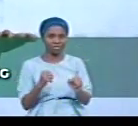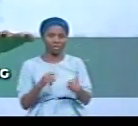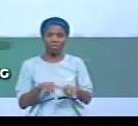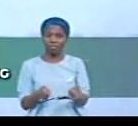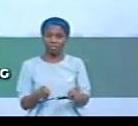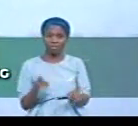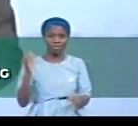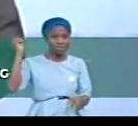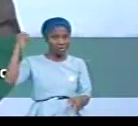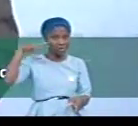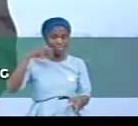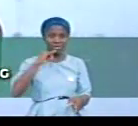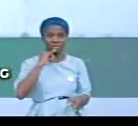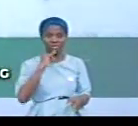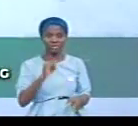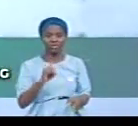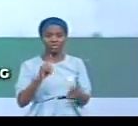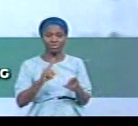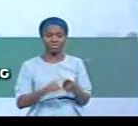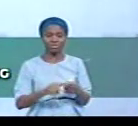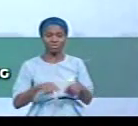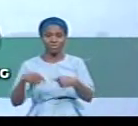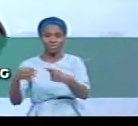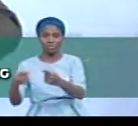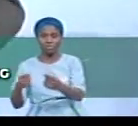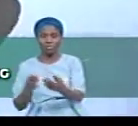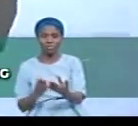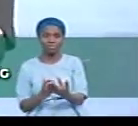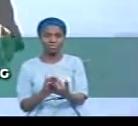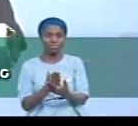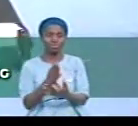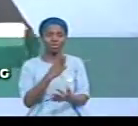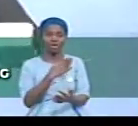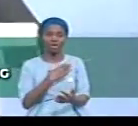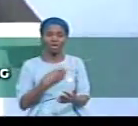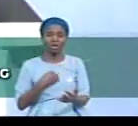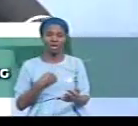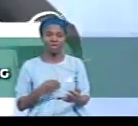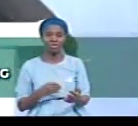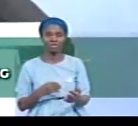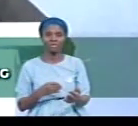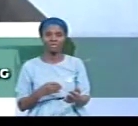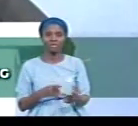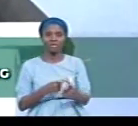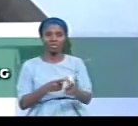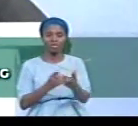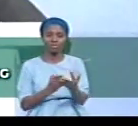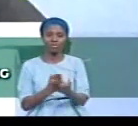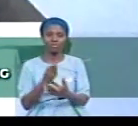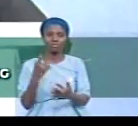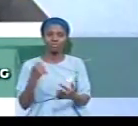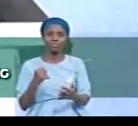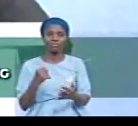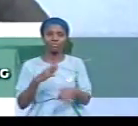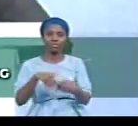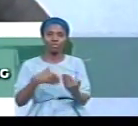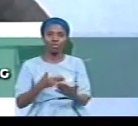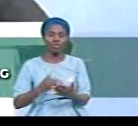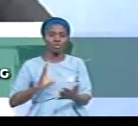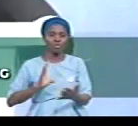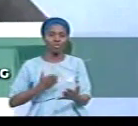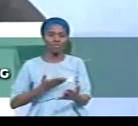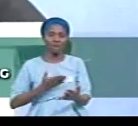is supposed to go through and run through the whole of our lives.